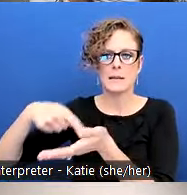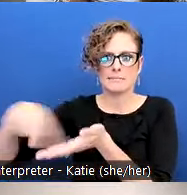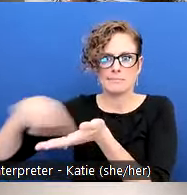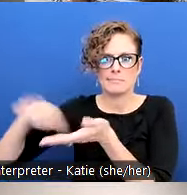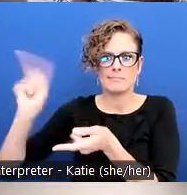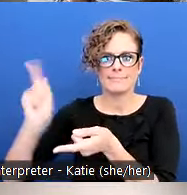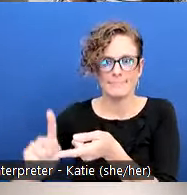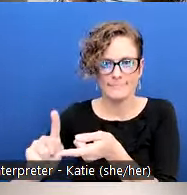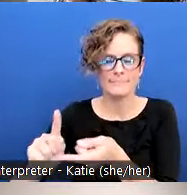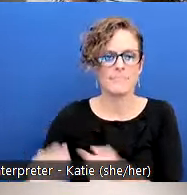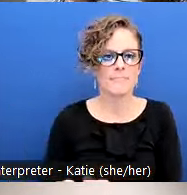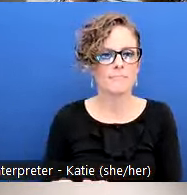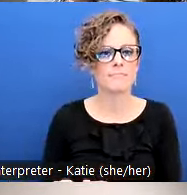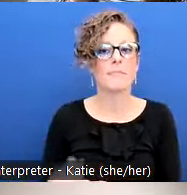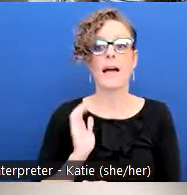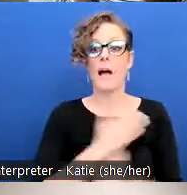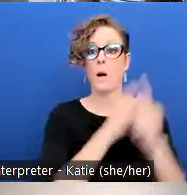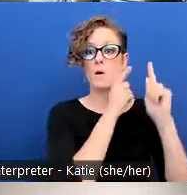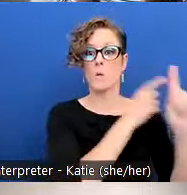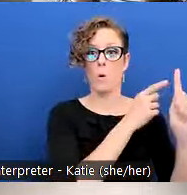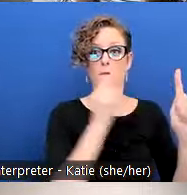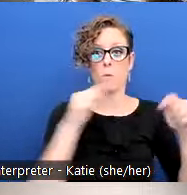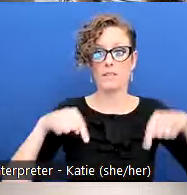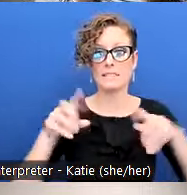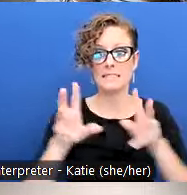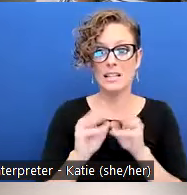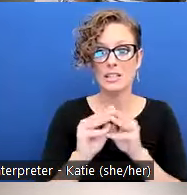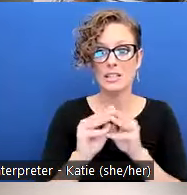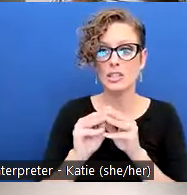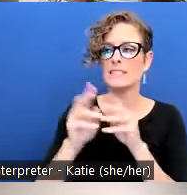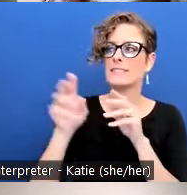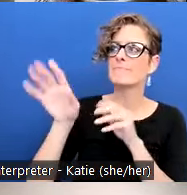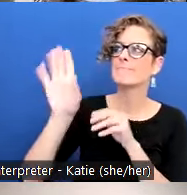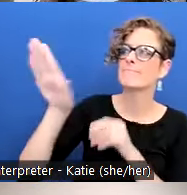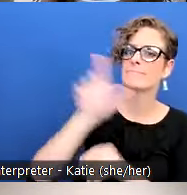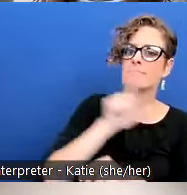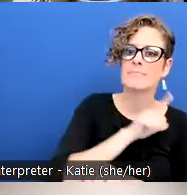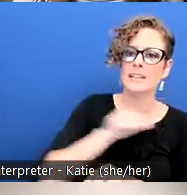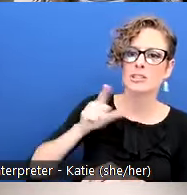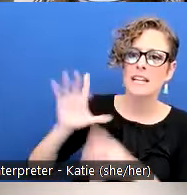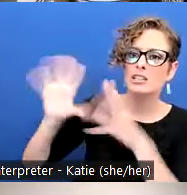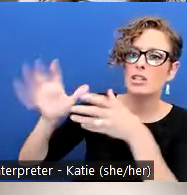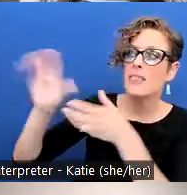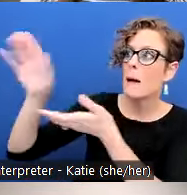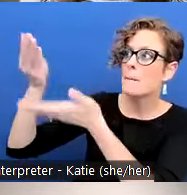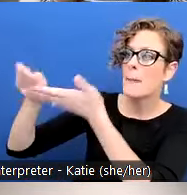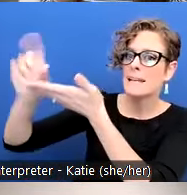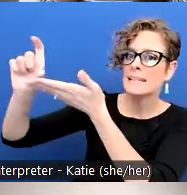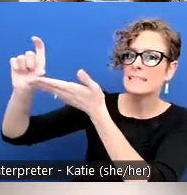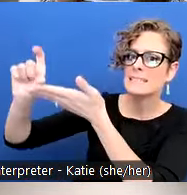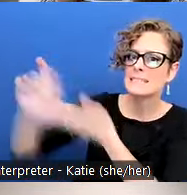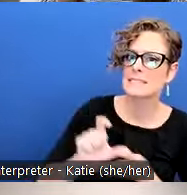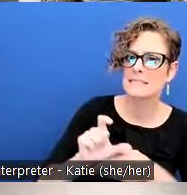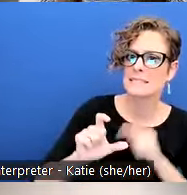goal coming into the session was really convincing the legislature to direct some of that money to specifically